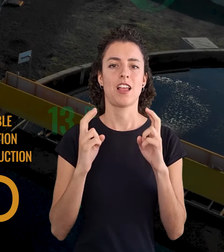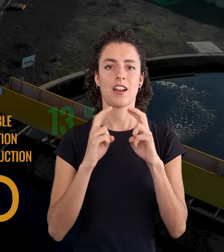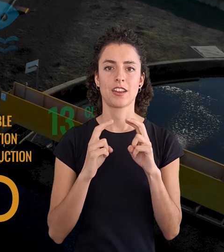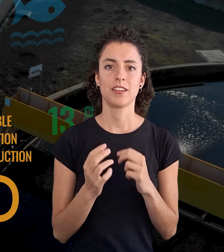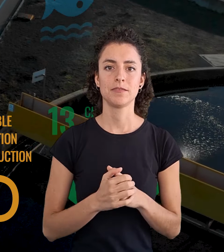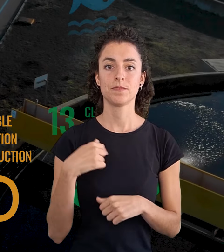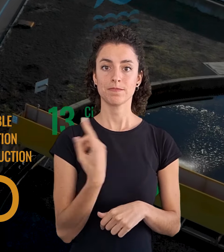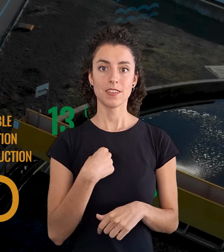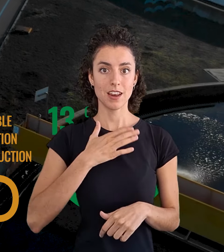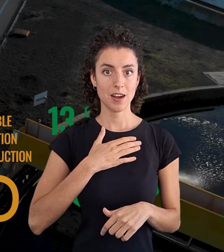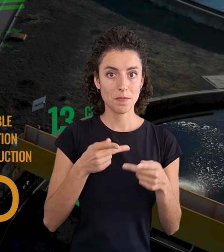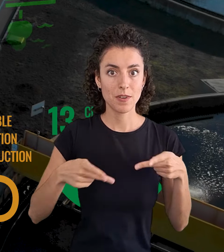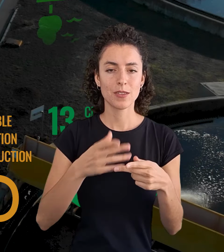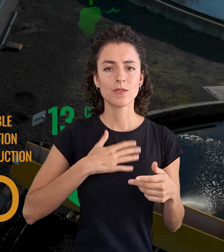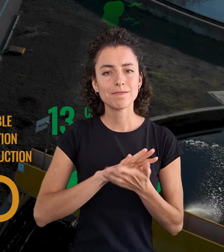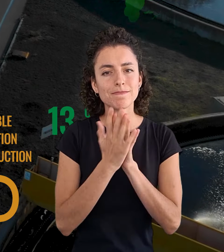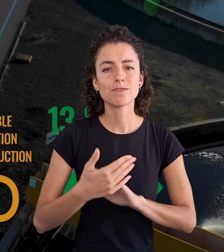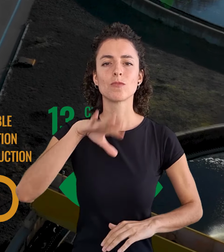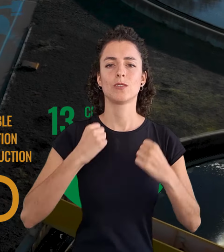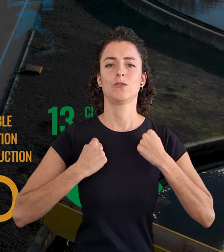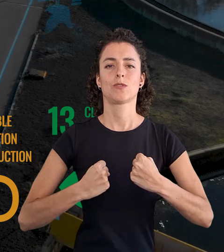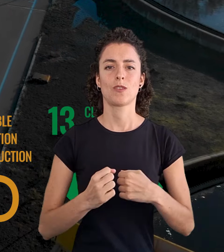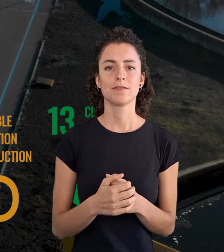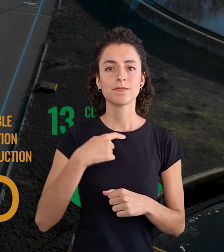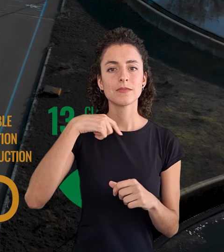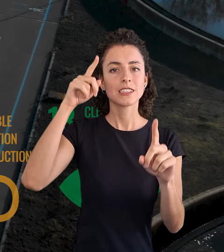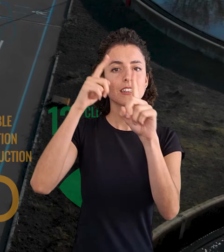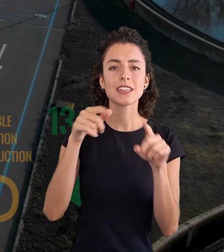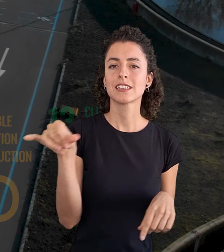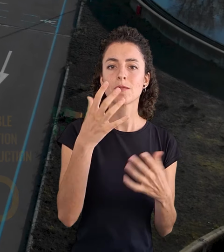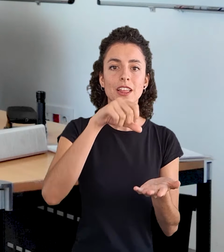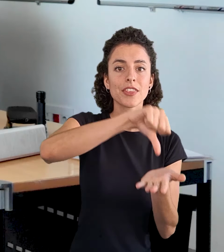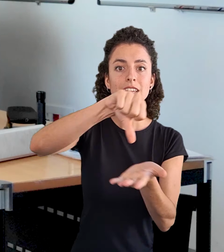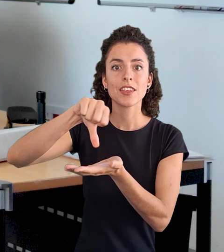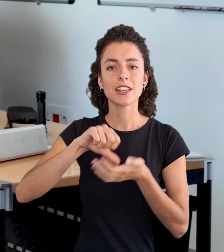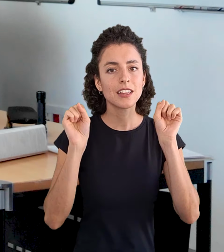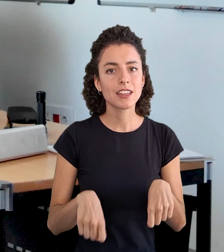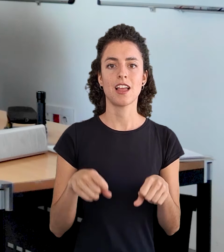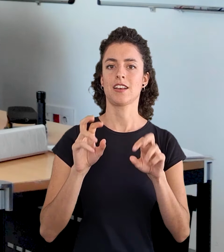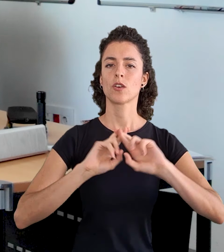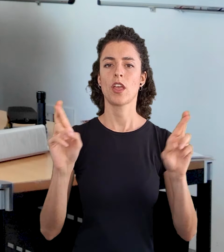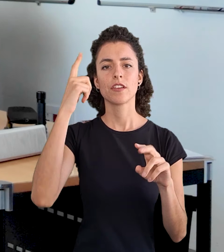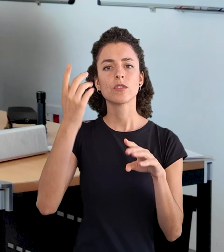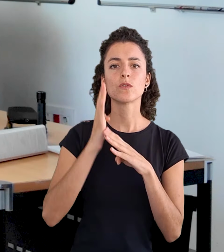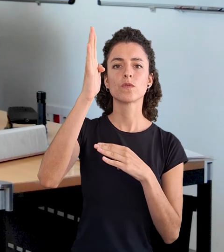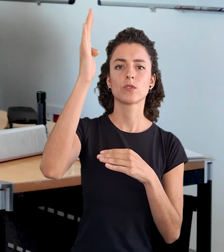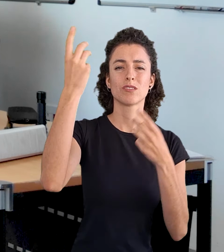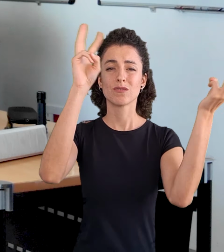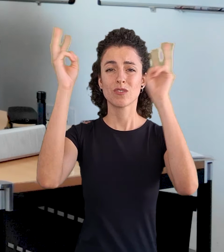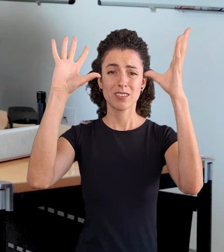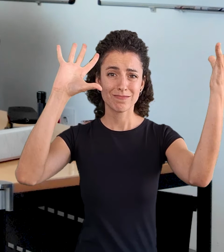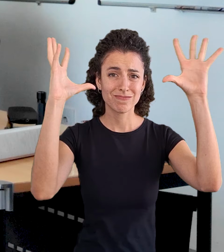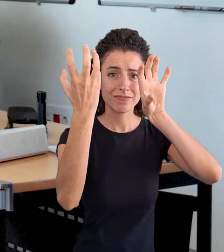in the face of upcoming climate change, urban population growth, and spike hikes in energy due to